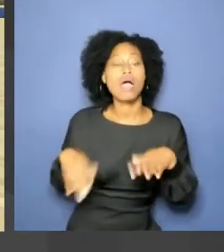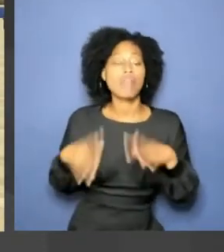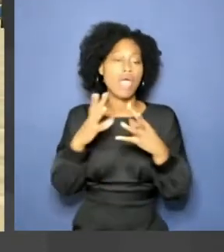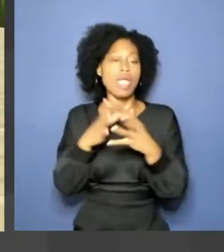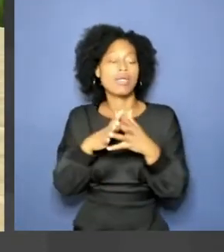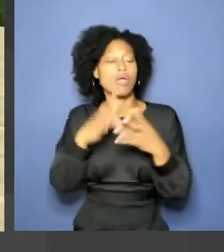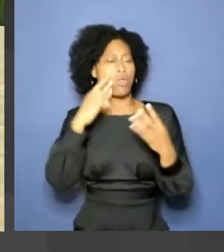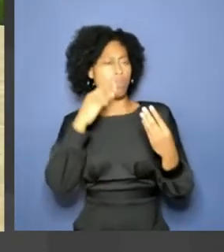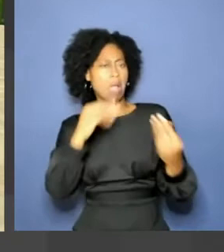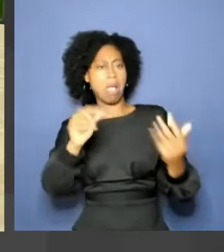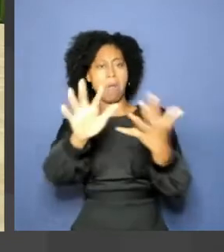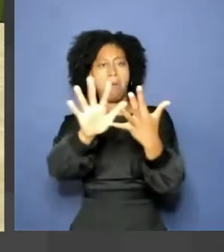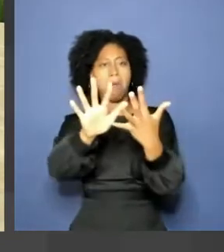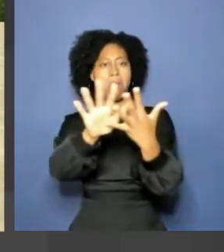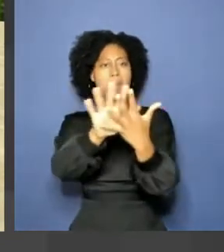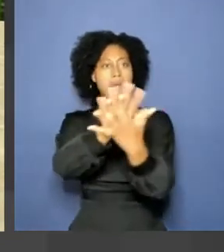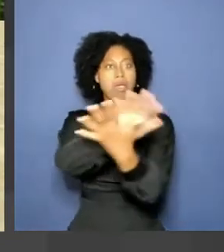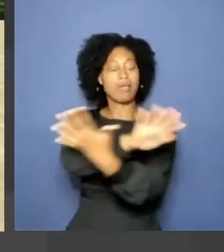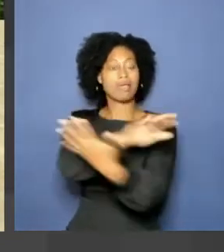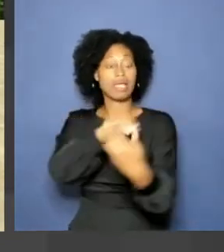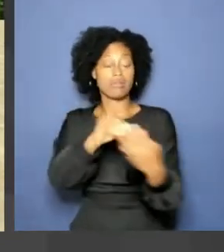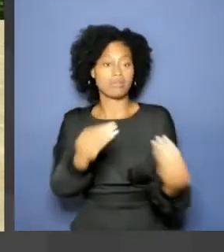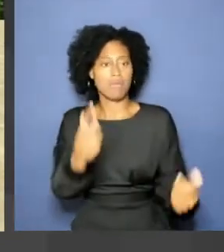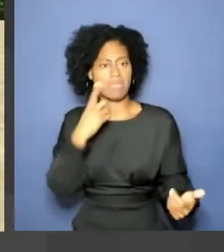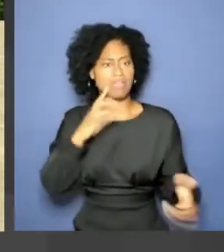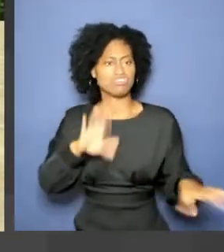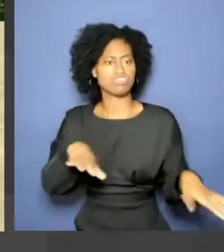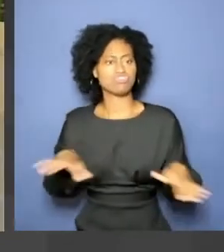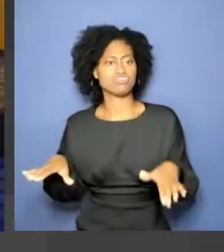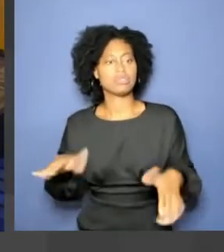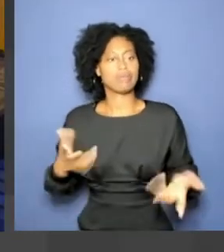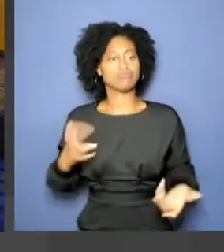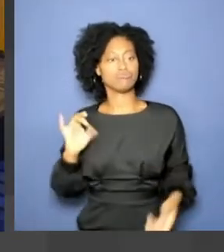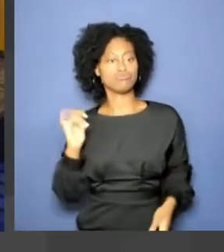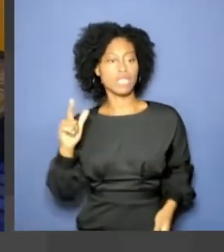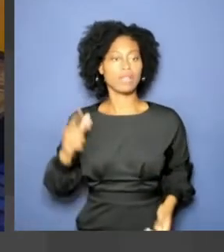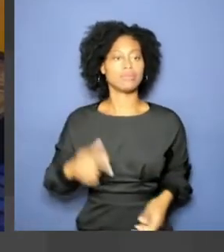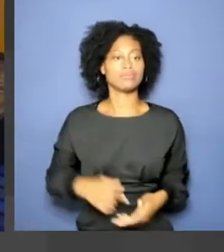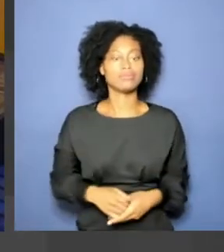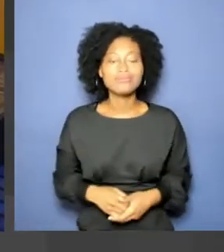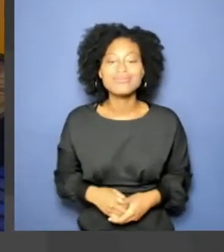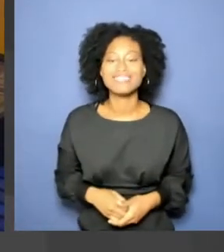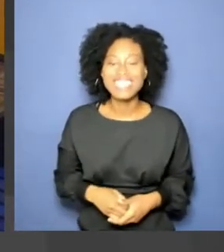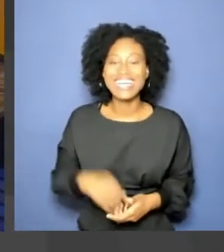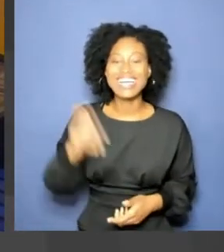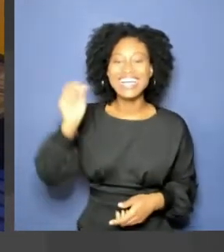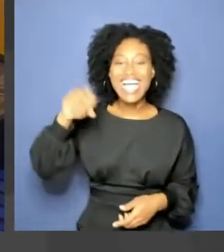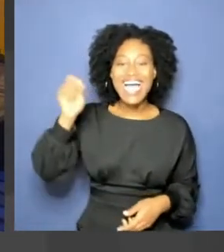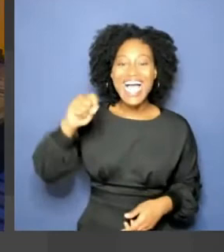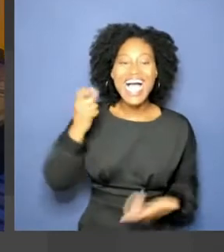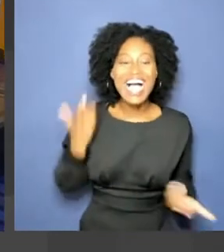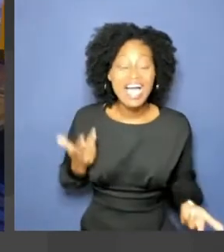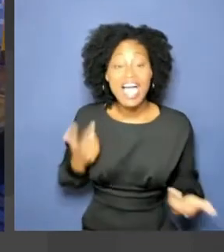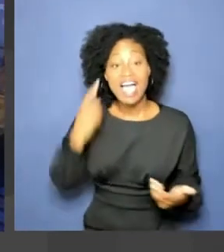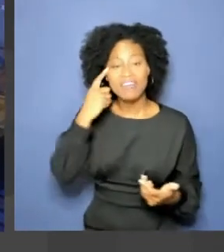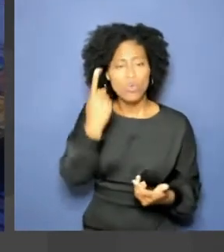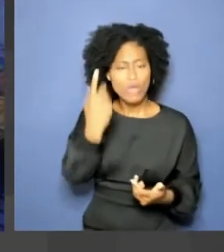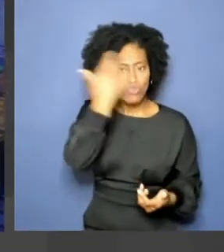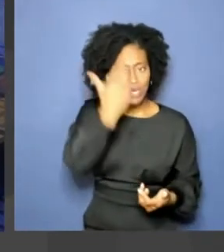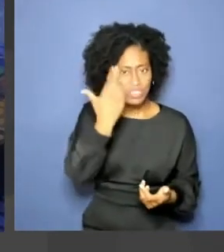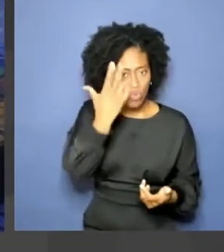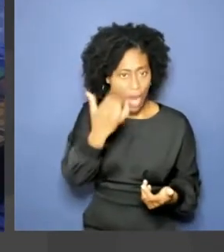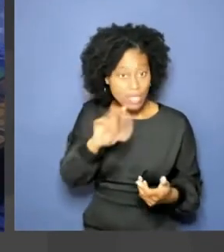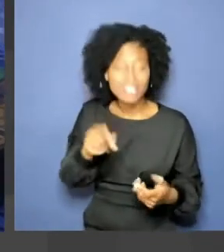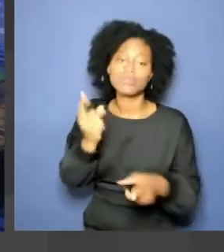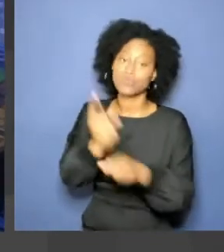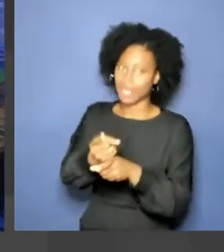almost. They're just so relaxed, just chilling there. Yeah. Yes. And I think there was a reason that they were colored that way.